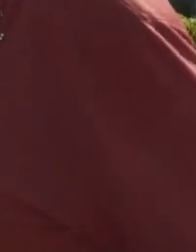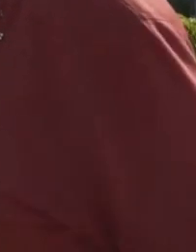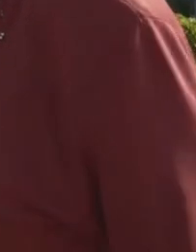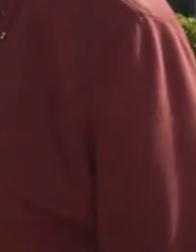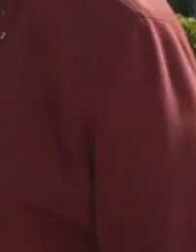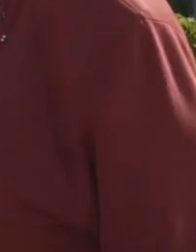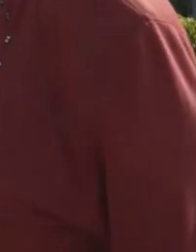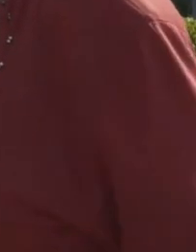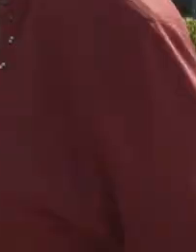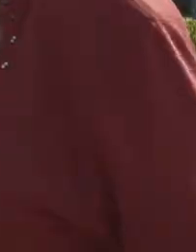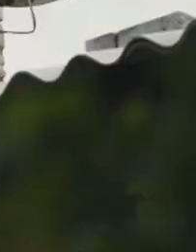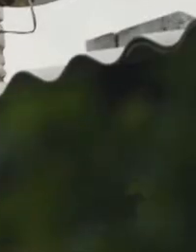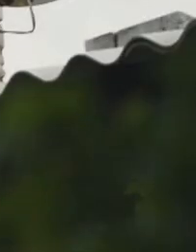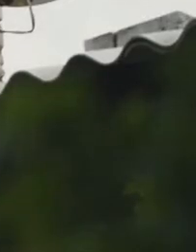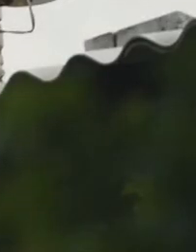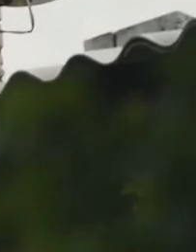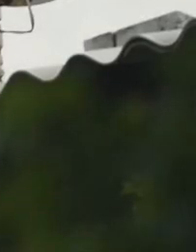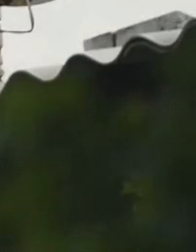is